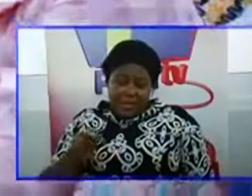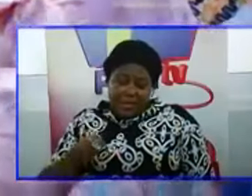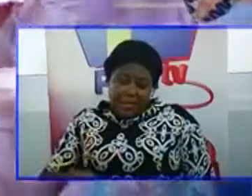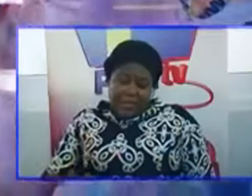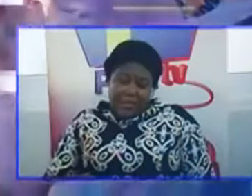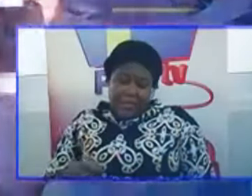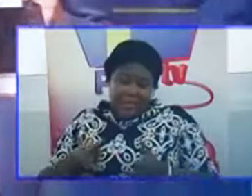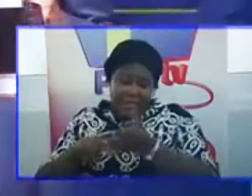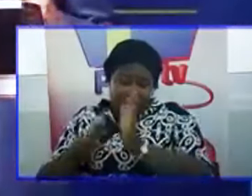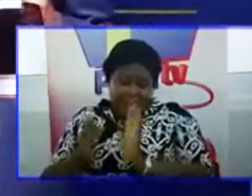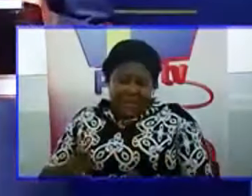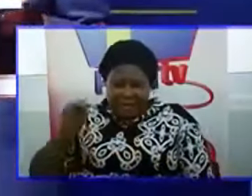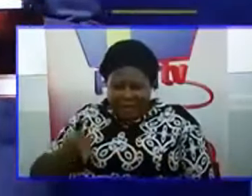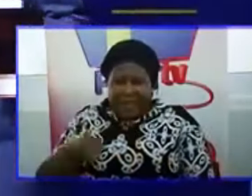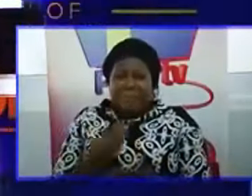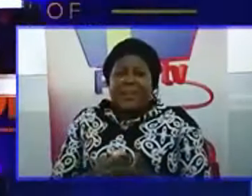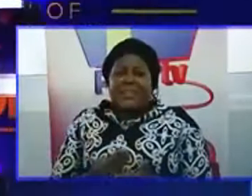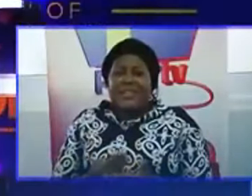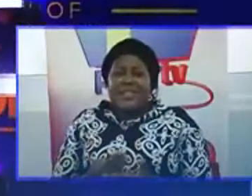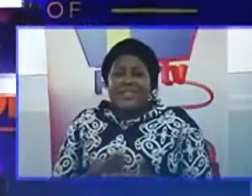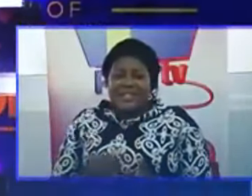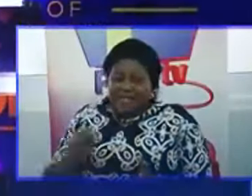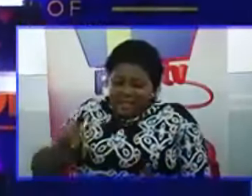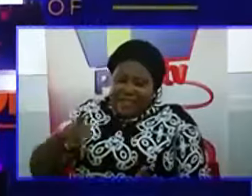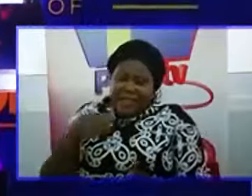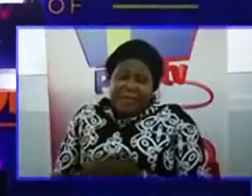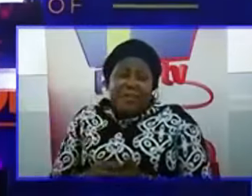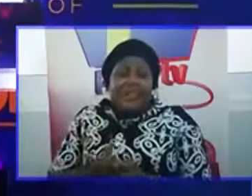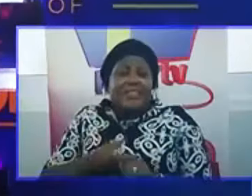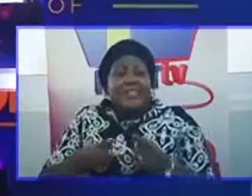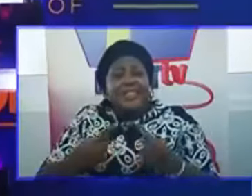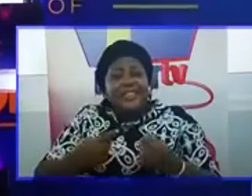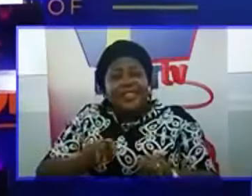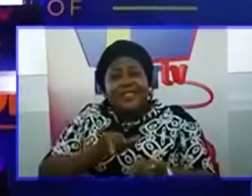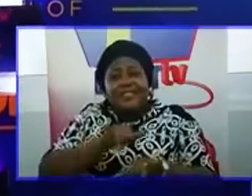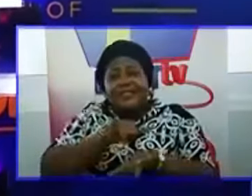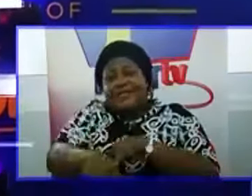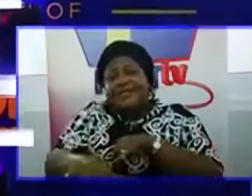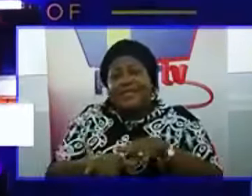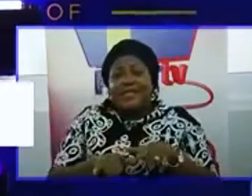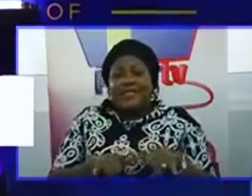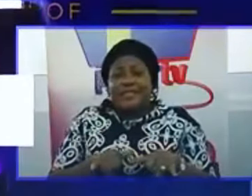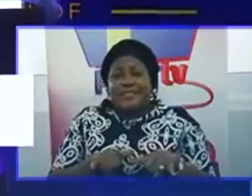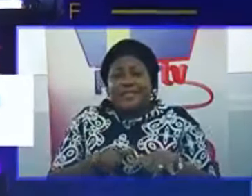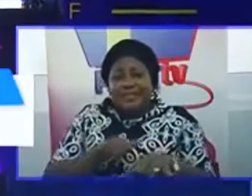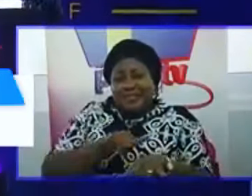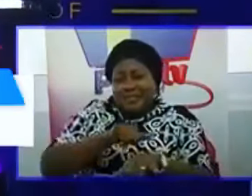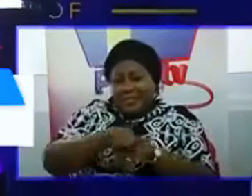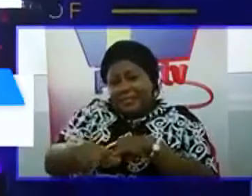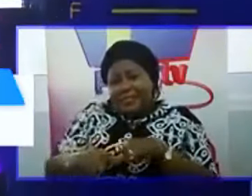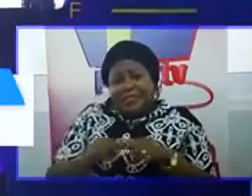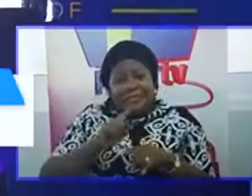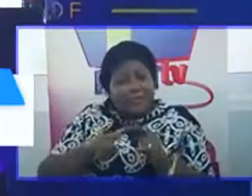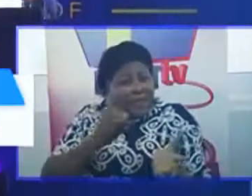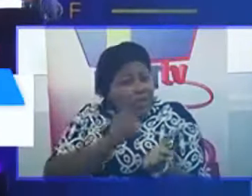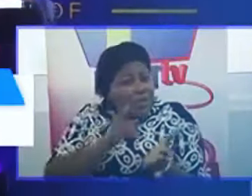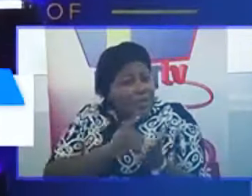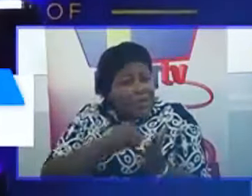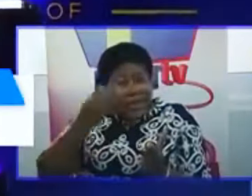said, I need to buy this. But this is a medical doctor who doesn't have any idea about the